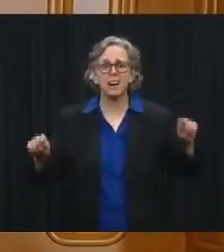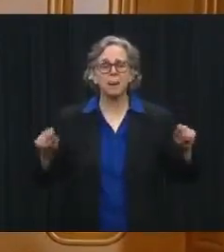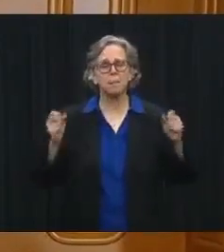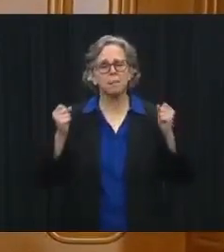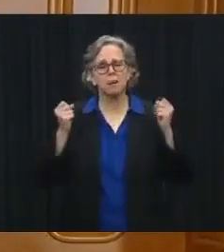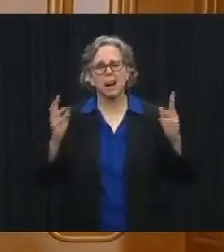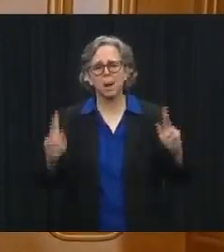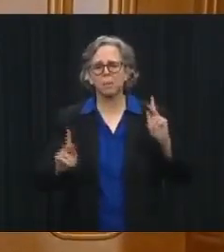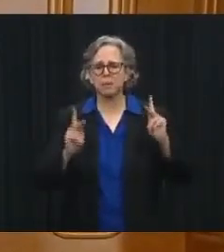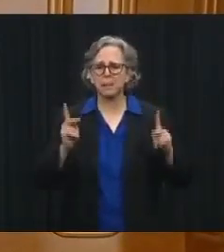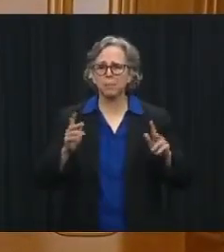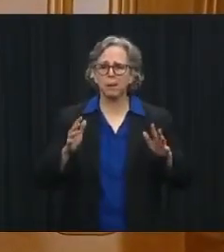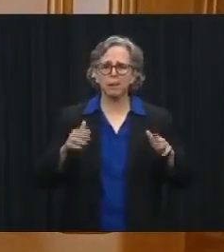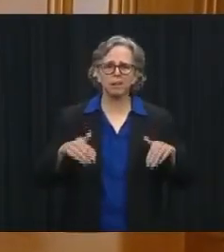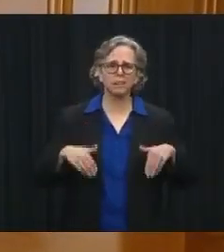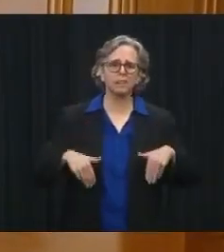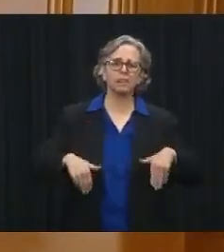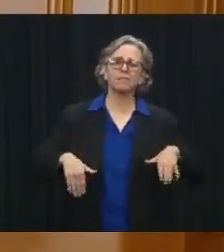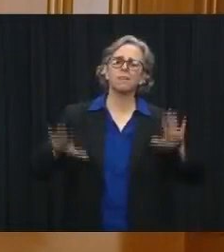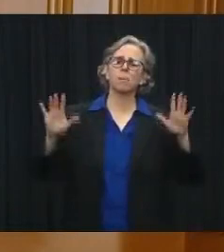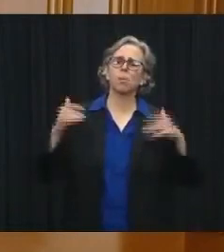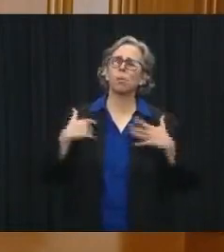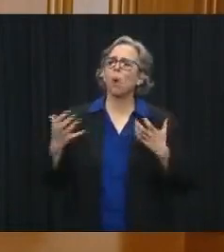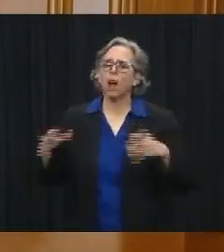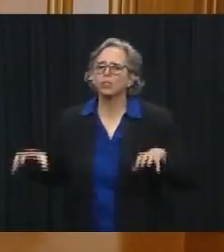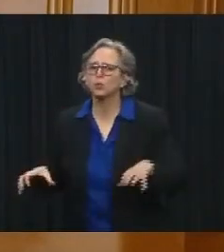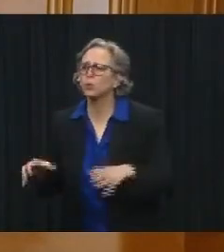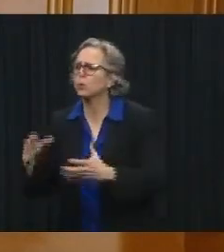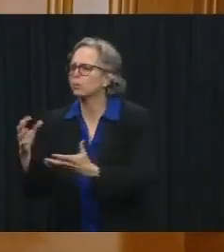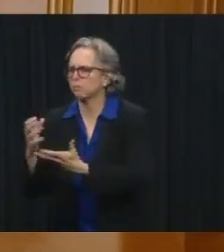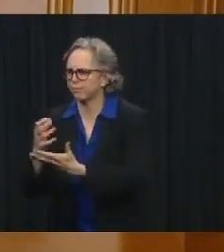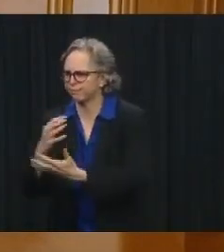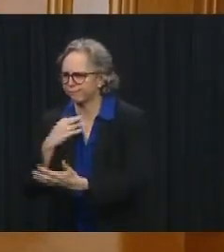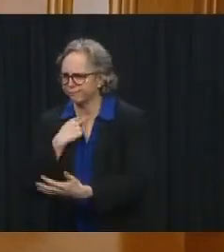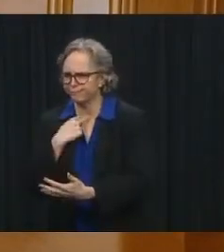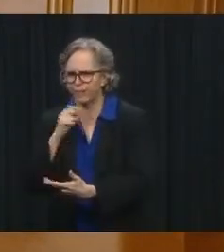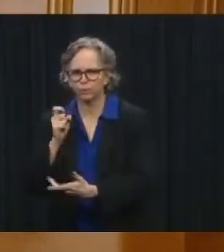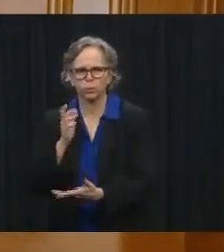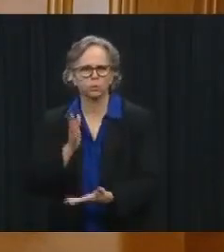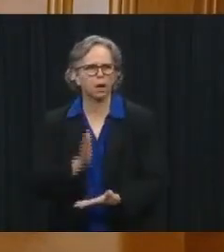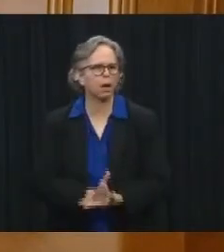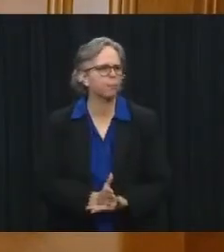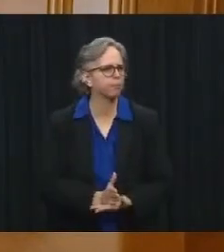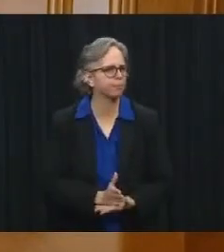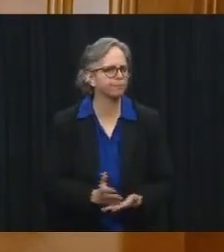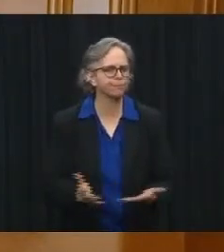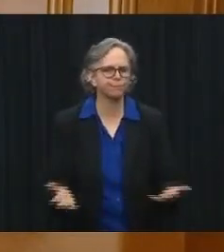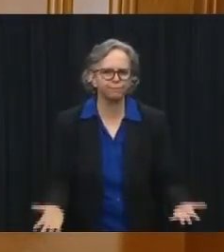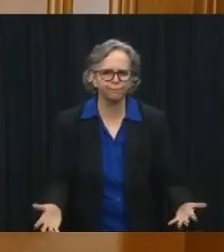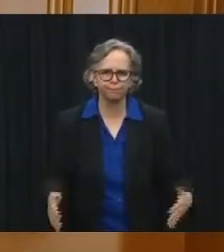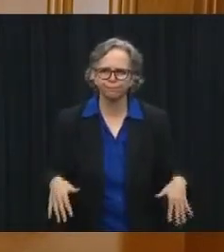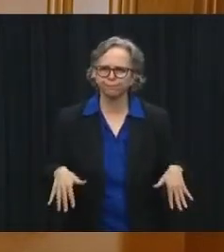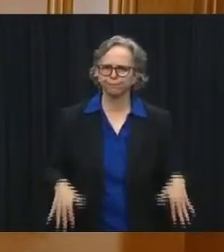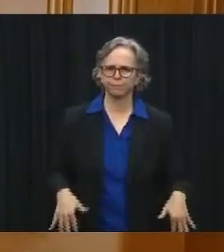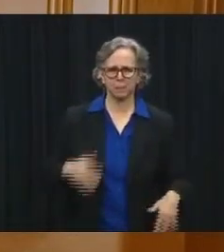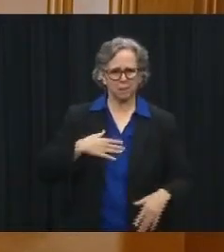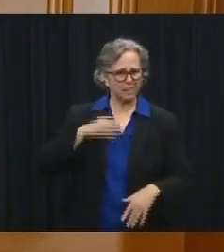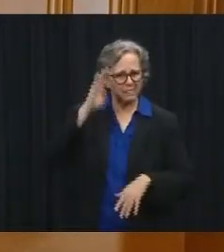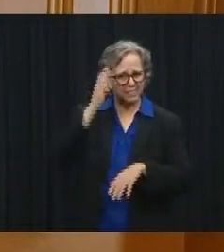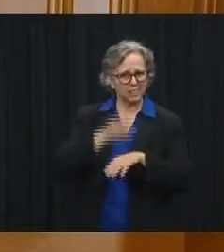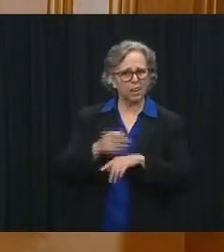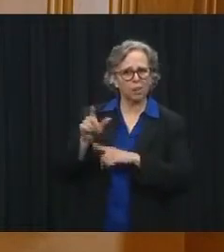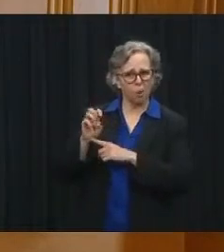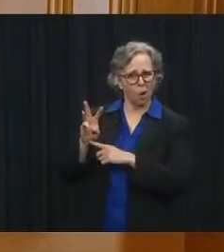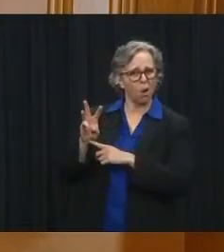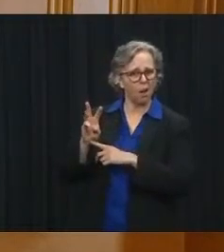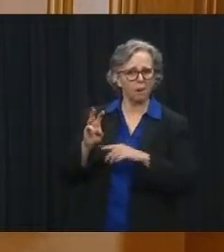single day. My son-in-law, Bill, sent me a tweet that he just saw from one